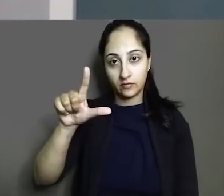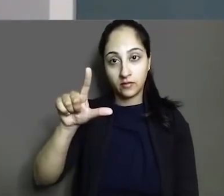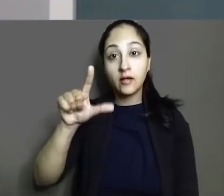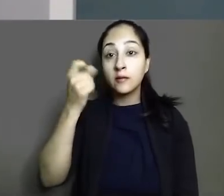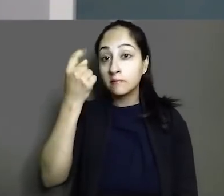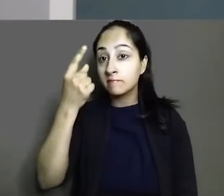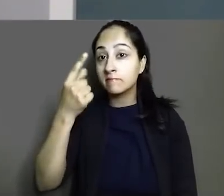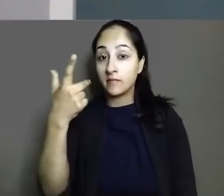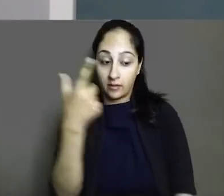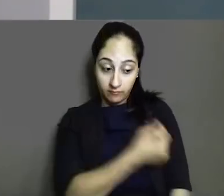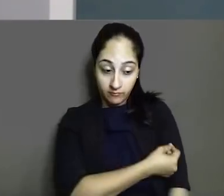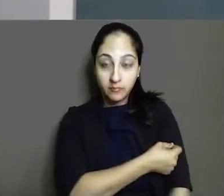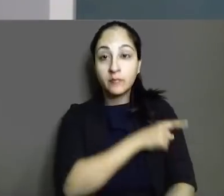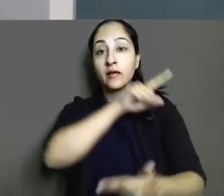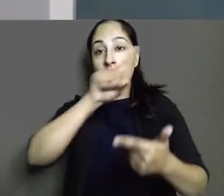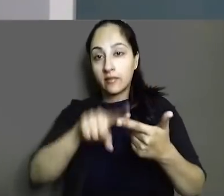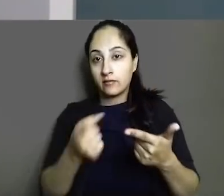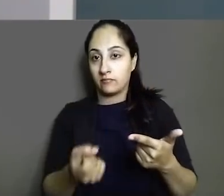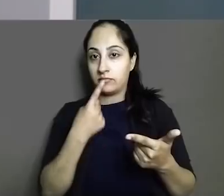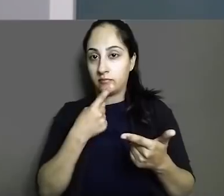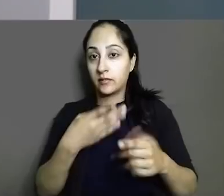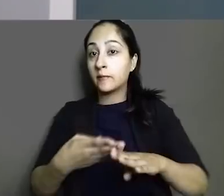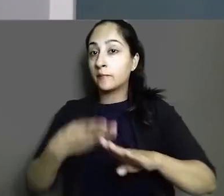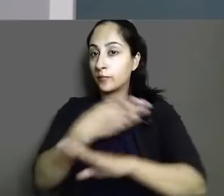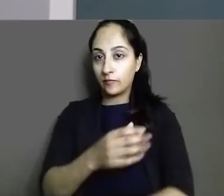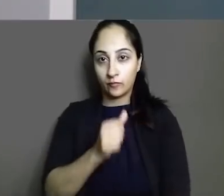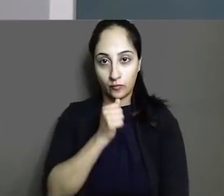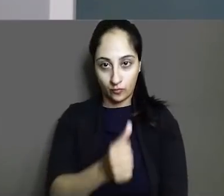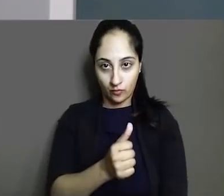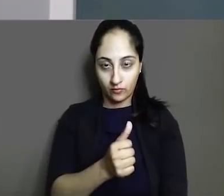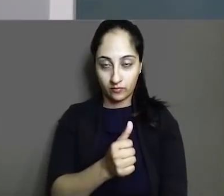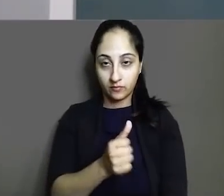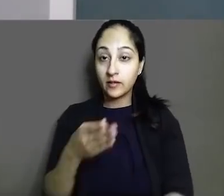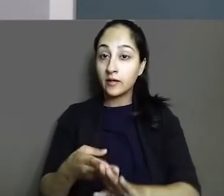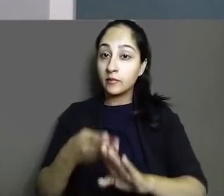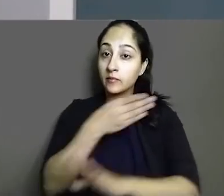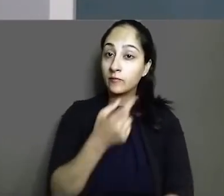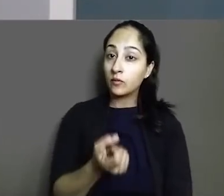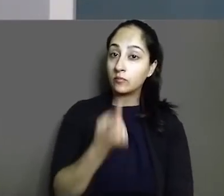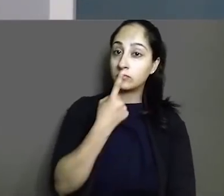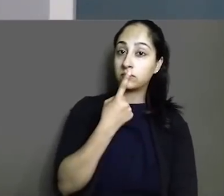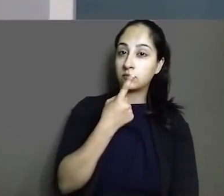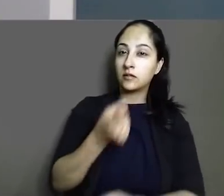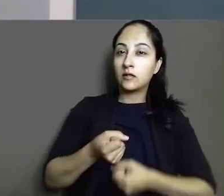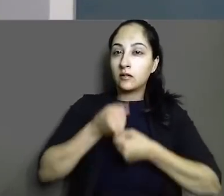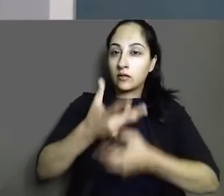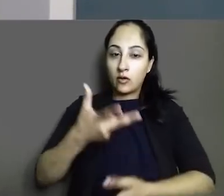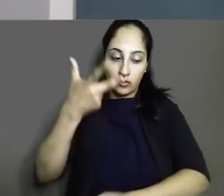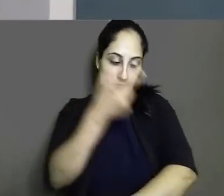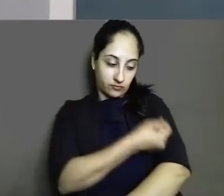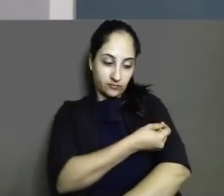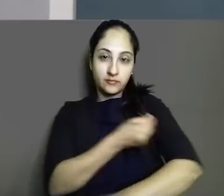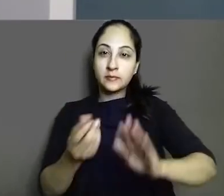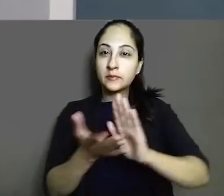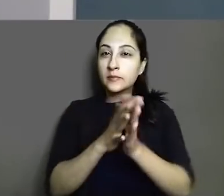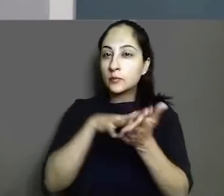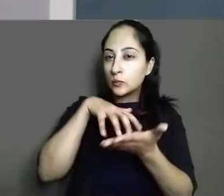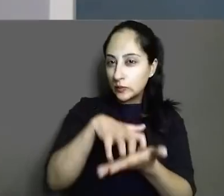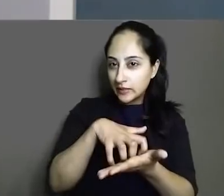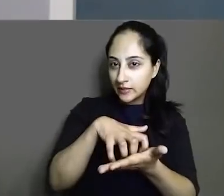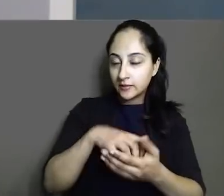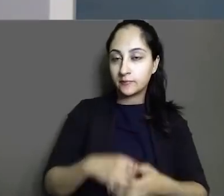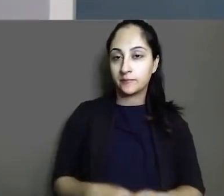had fewer antibodies than those who didn't, which could mean less protection. And in the clinical trials of the